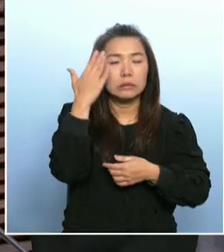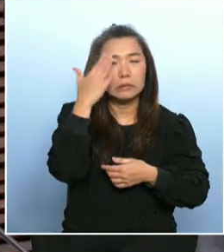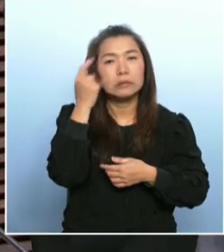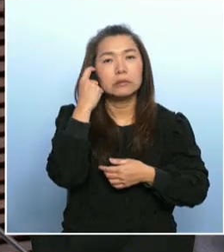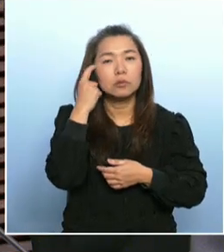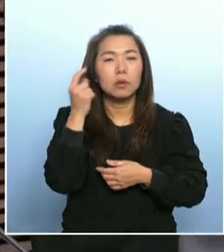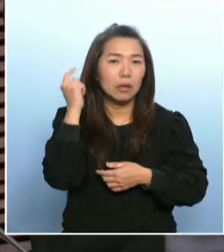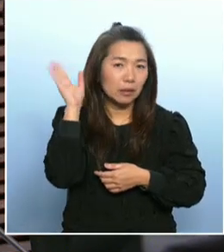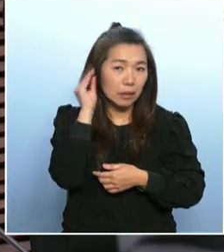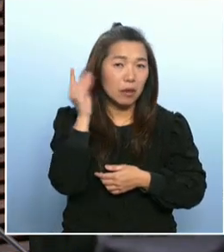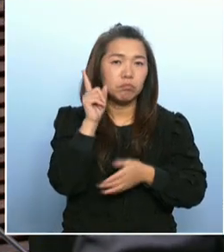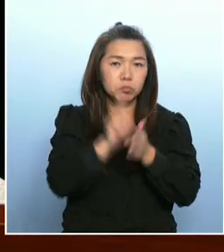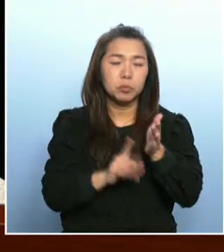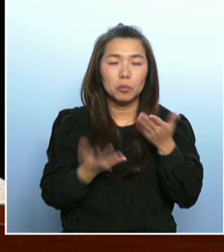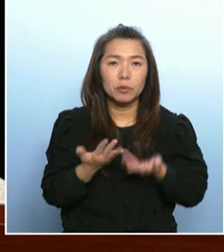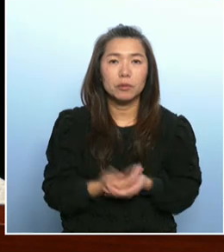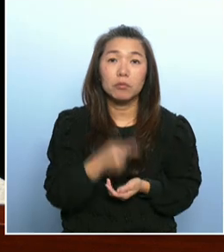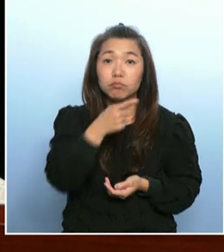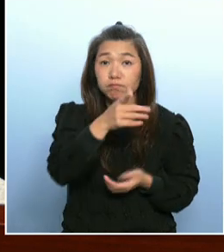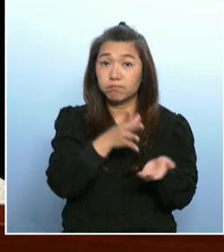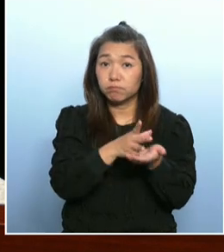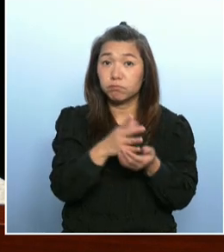We are aware of such issue.